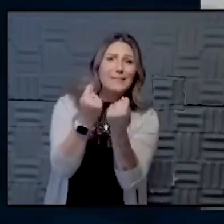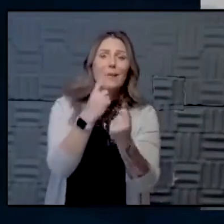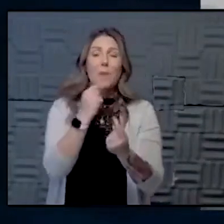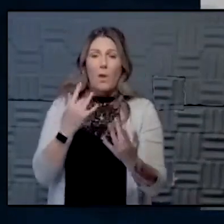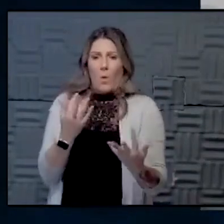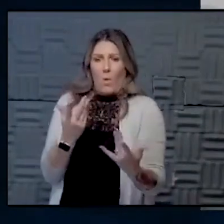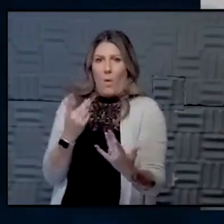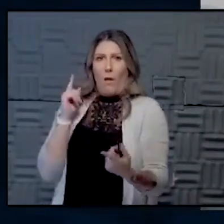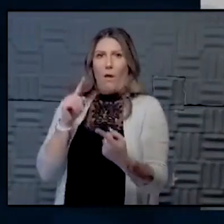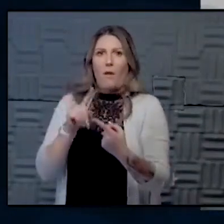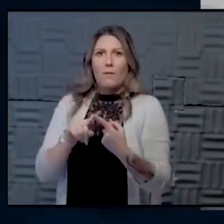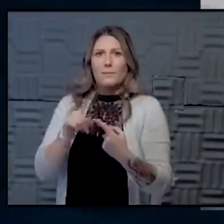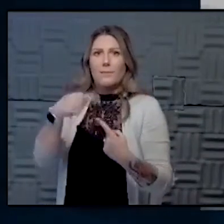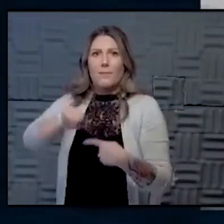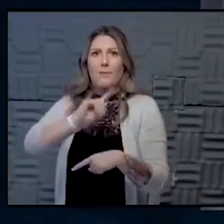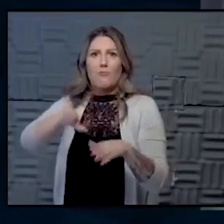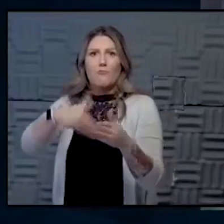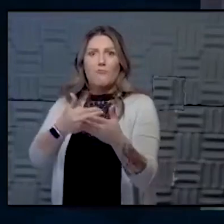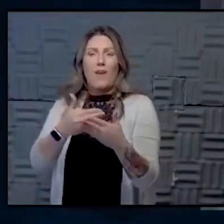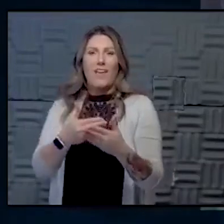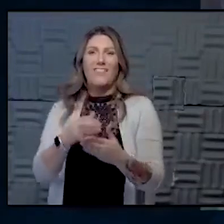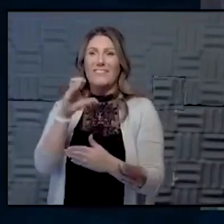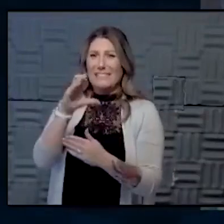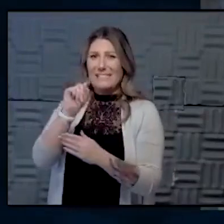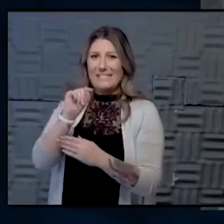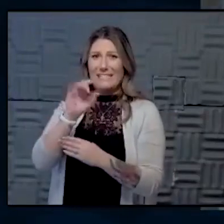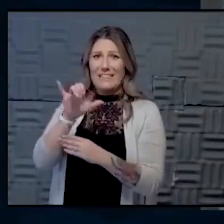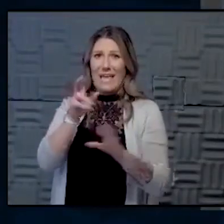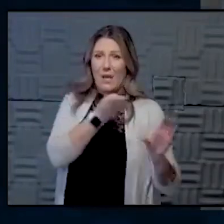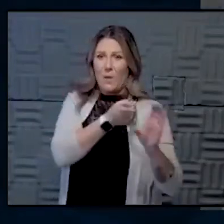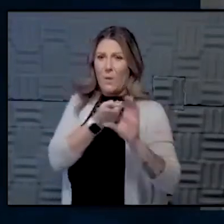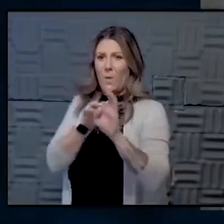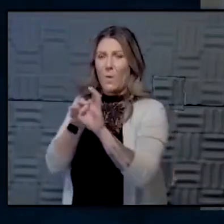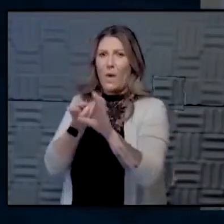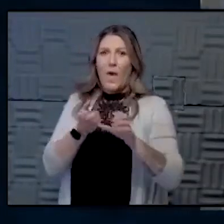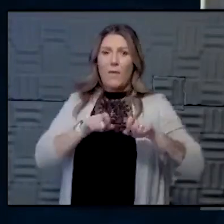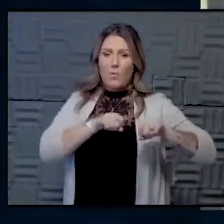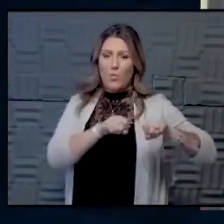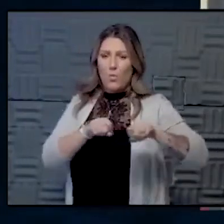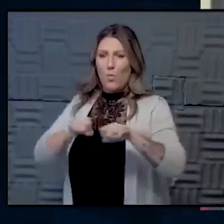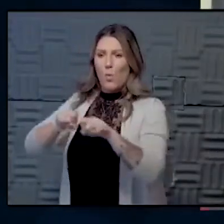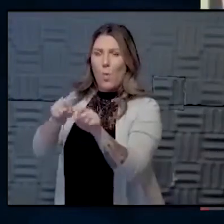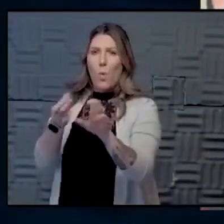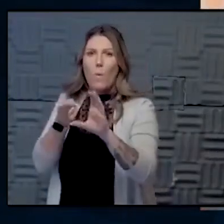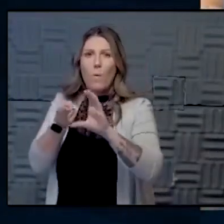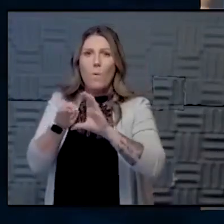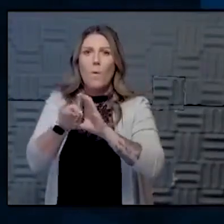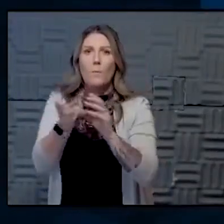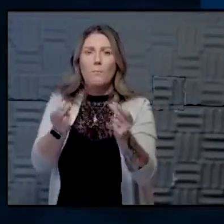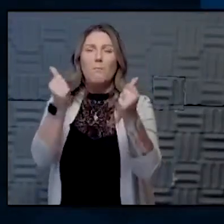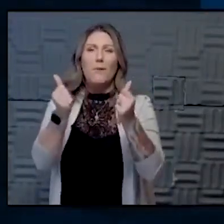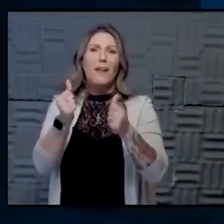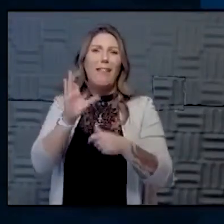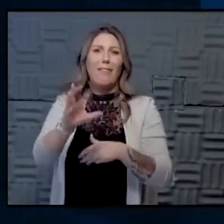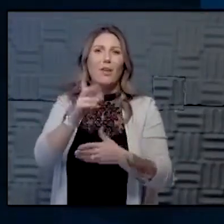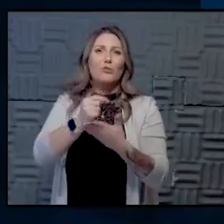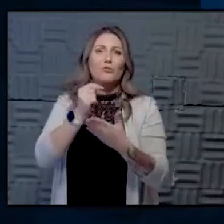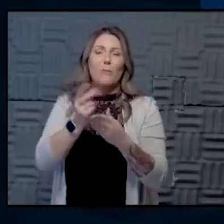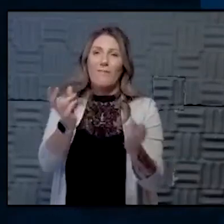The CT scanner is reserved just for them, and we shuttle them in right away. So these patients receive treatment much faster.